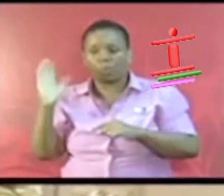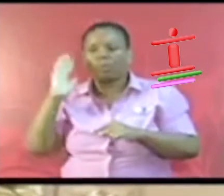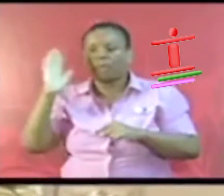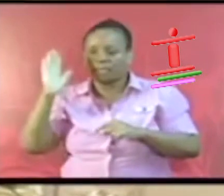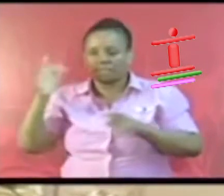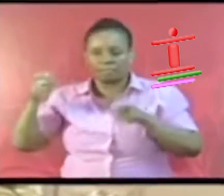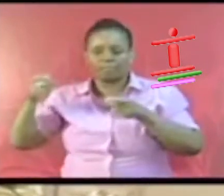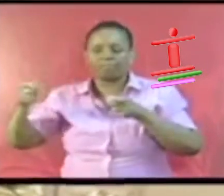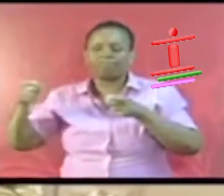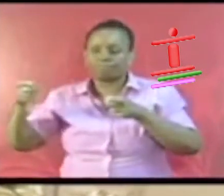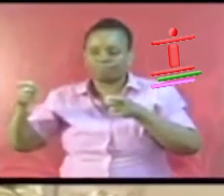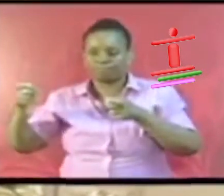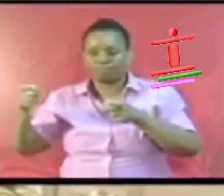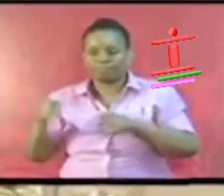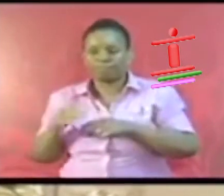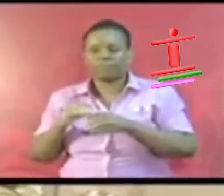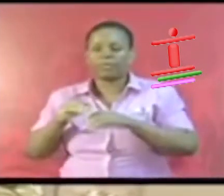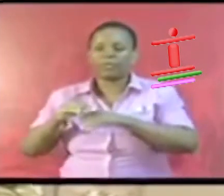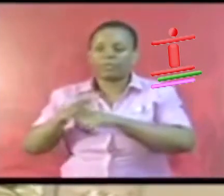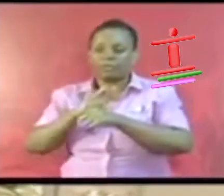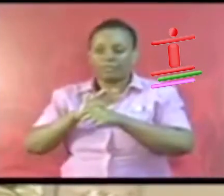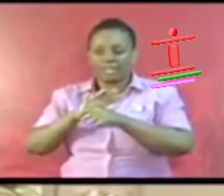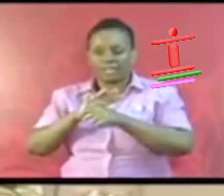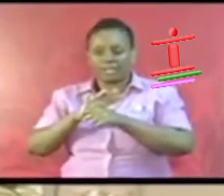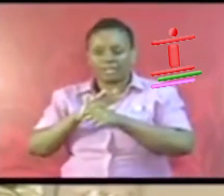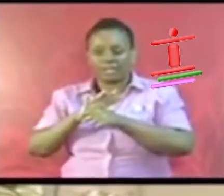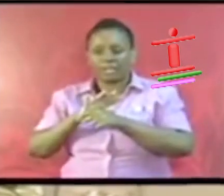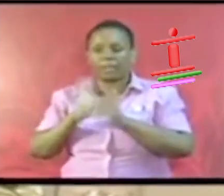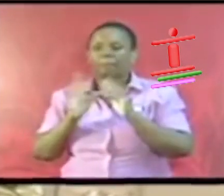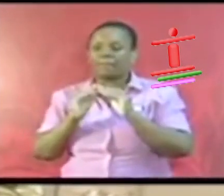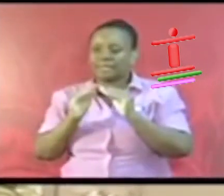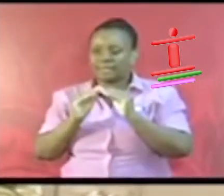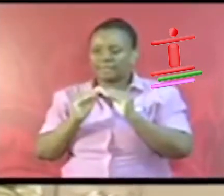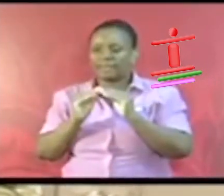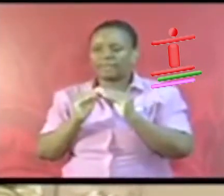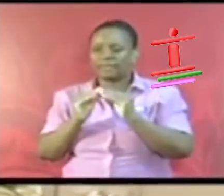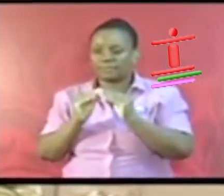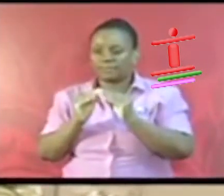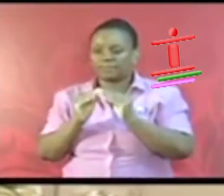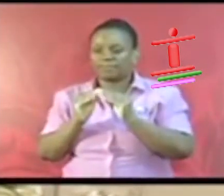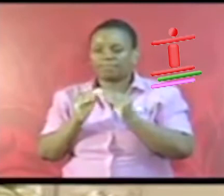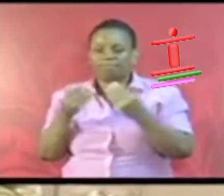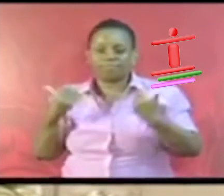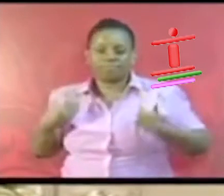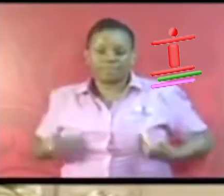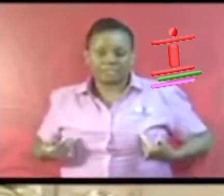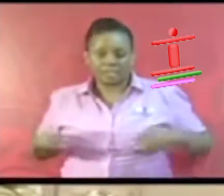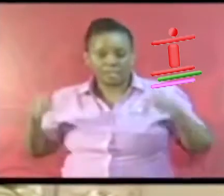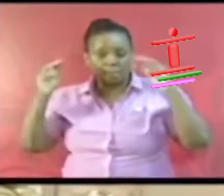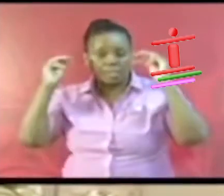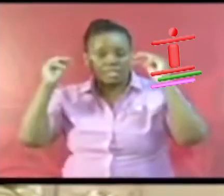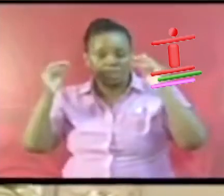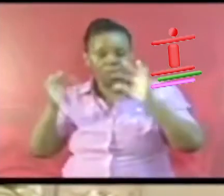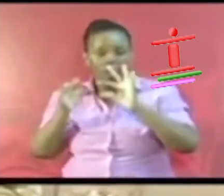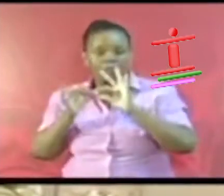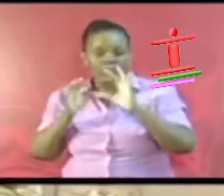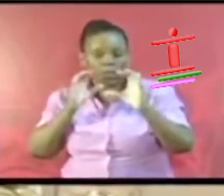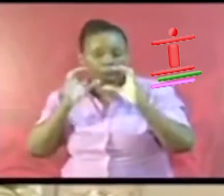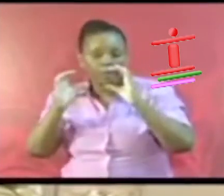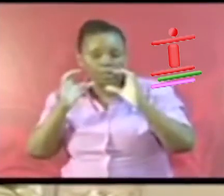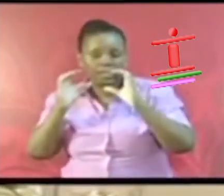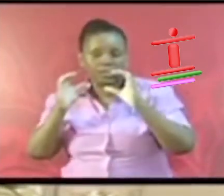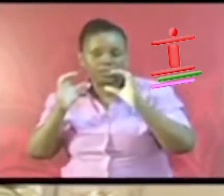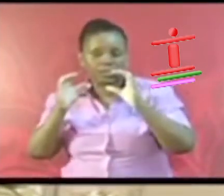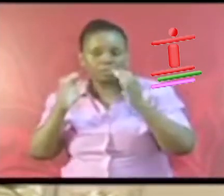Tobago. I am Donna Cox, Minister of Communications. Thank you for joining us today as the government continues its efforts to keep the